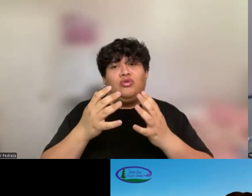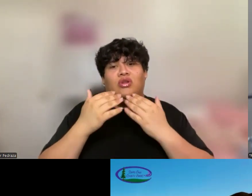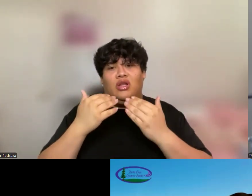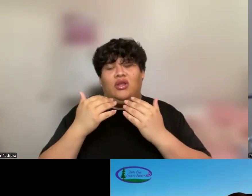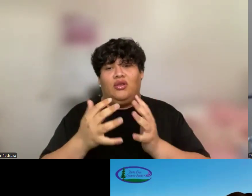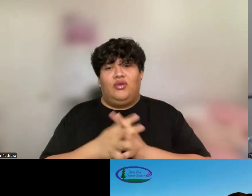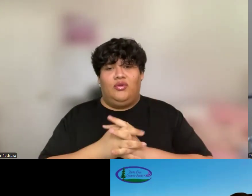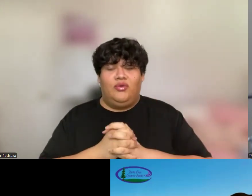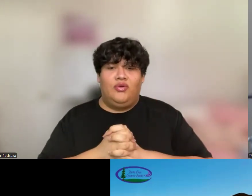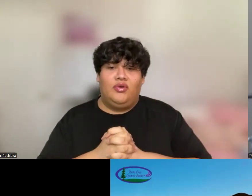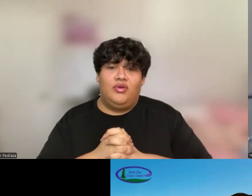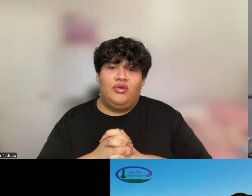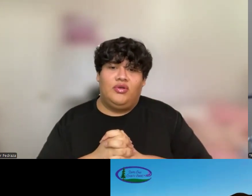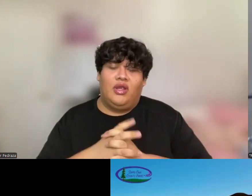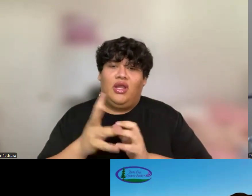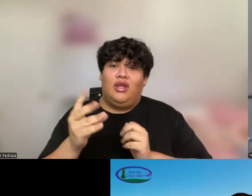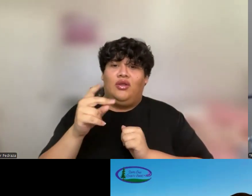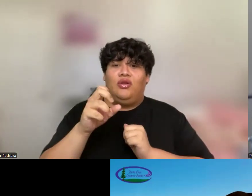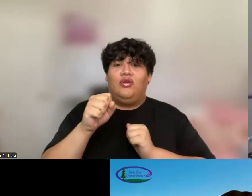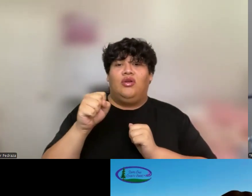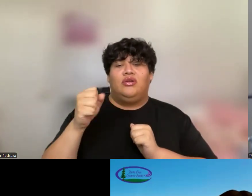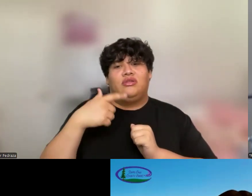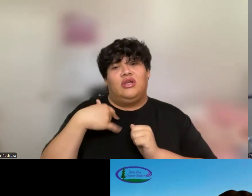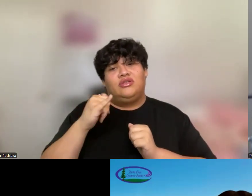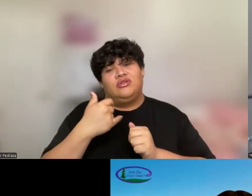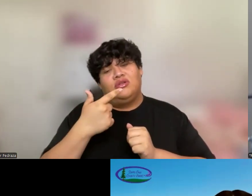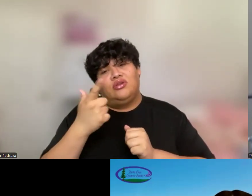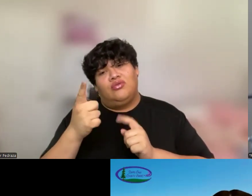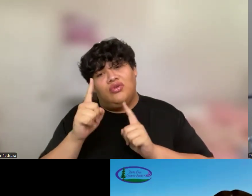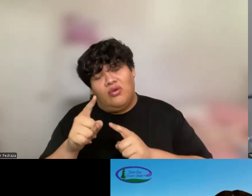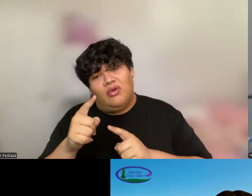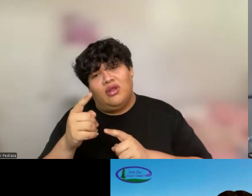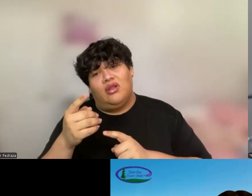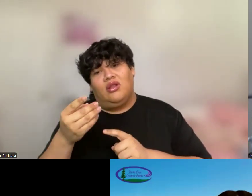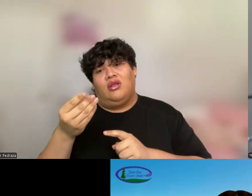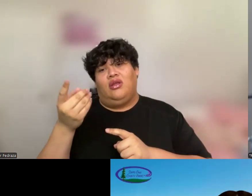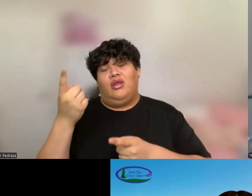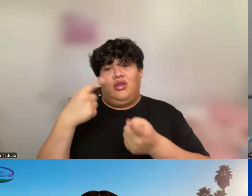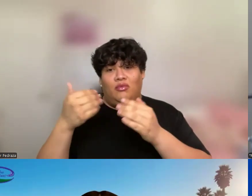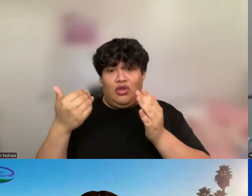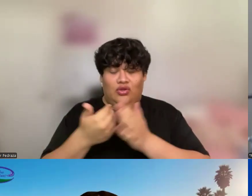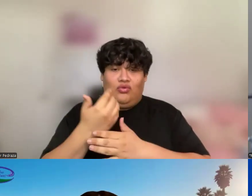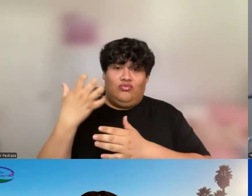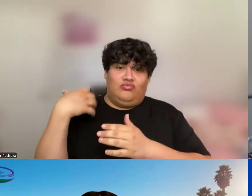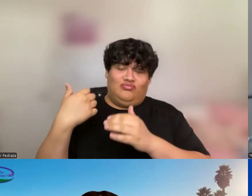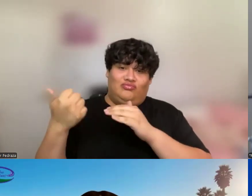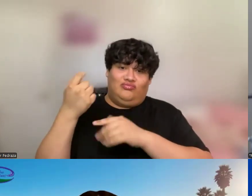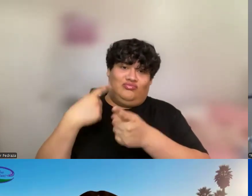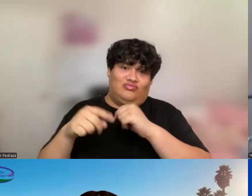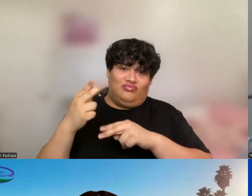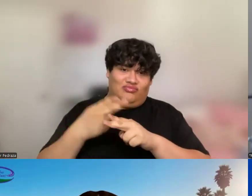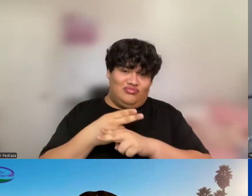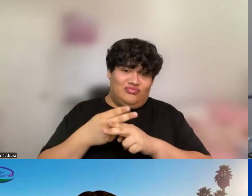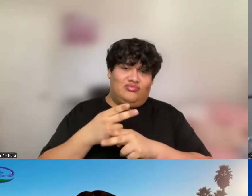then Ross, you commented about the incoming administration. So I'm just hopeful that